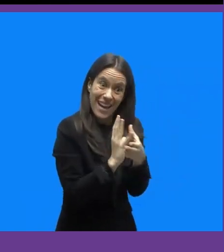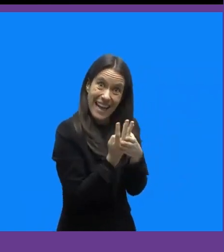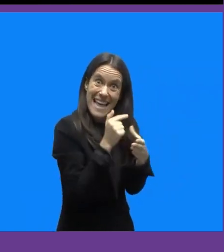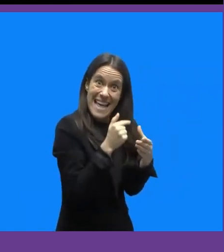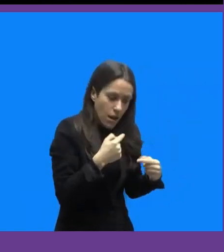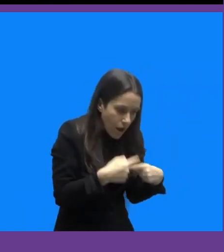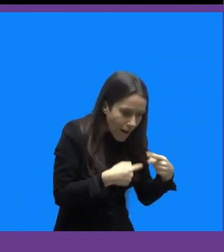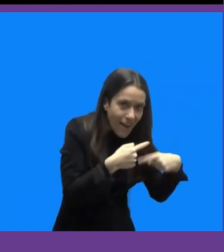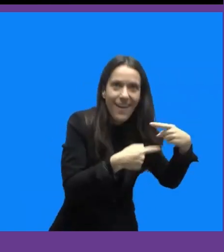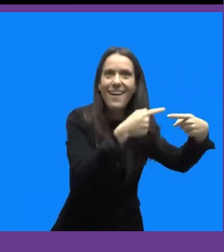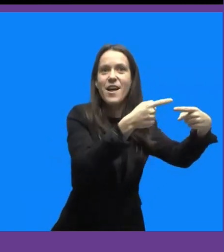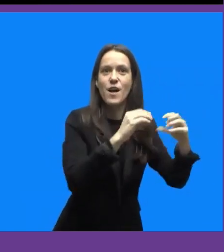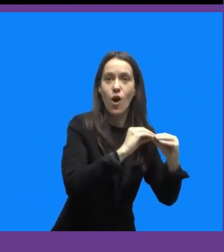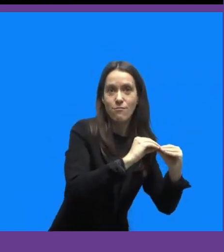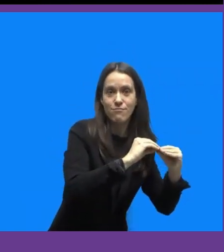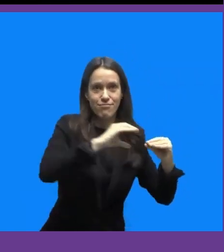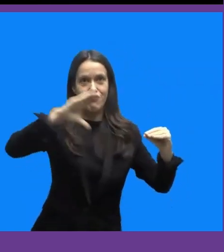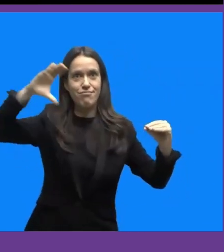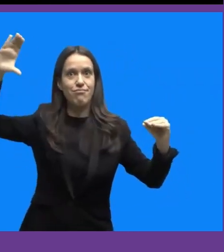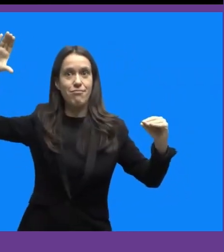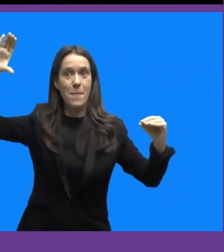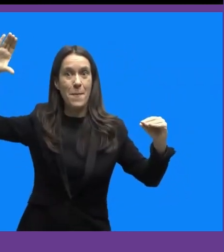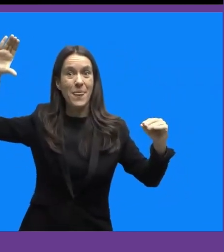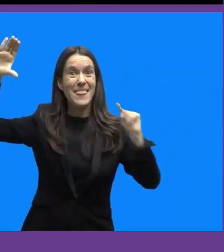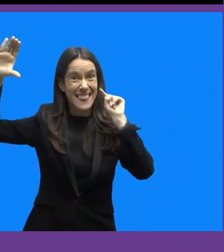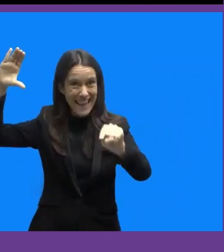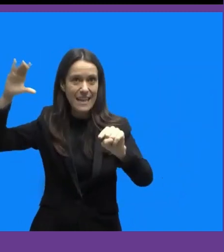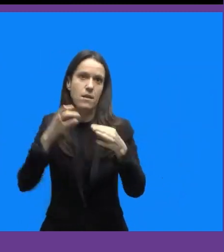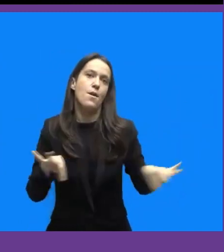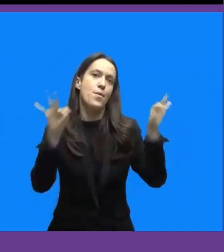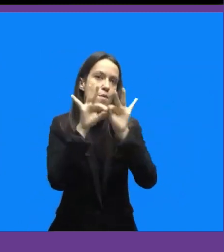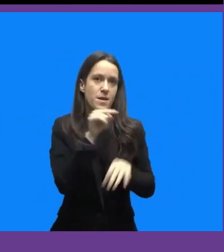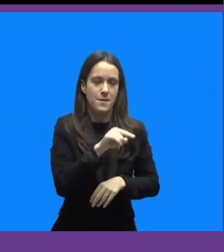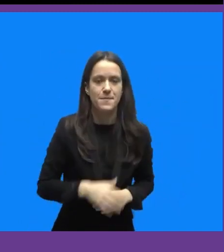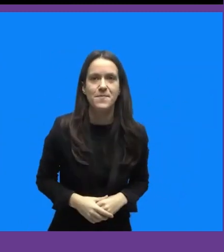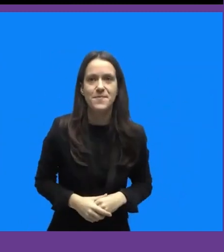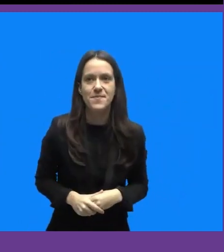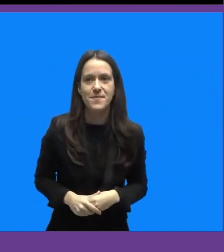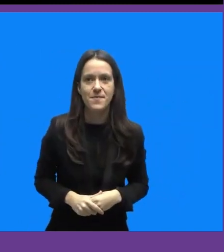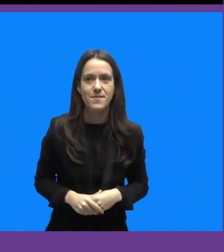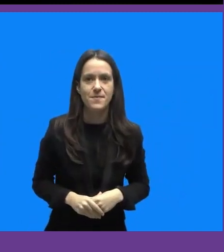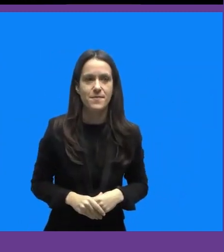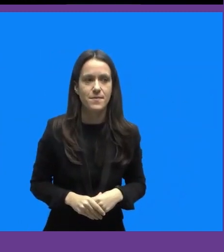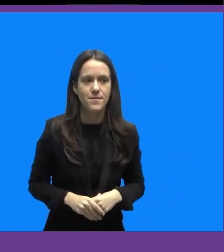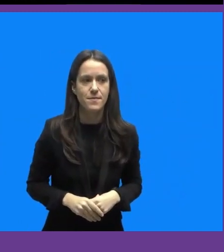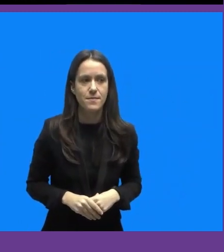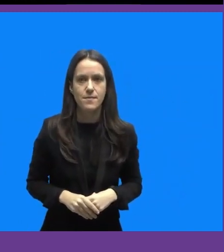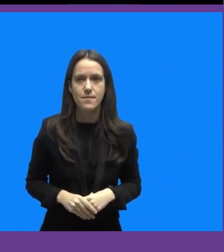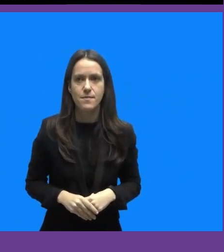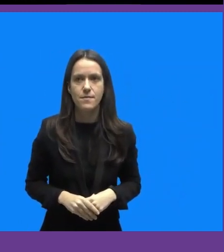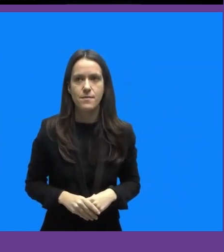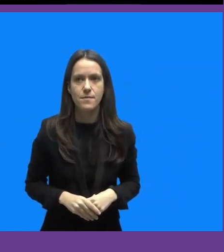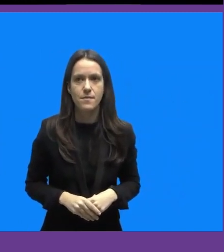wider community, I think we see is very important. So just to give a snapshot of what